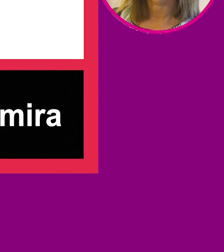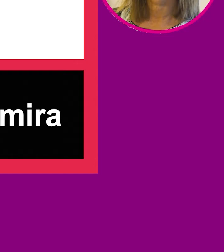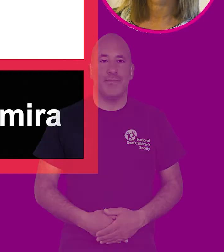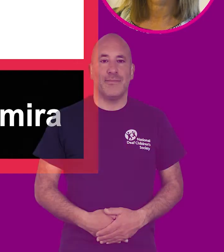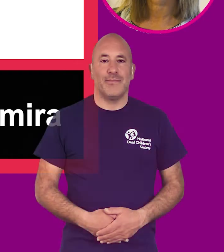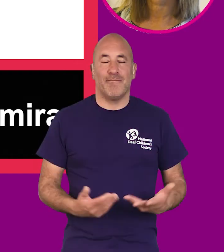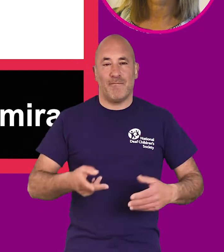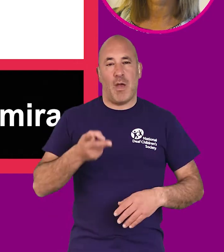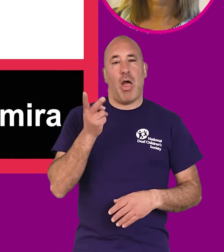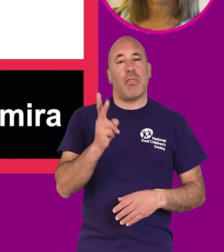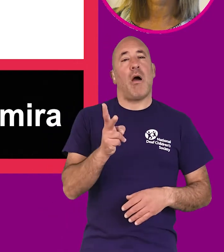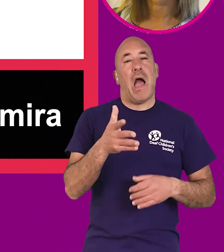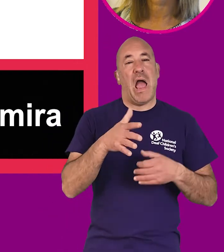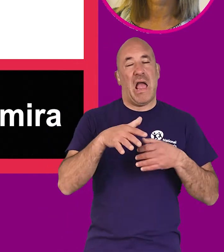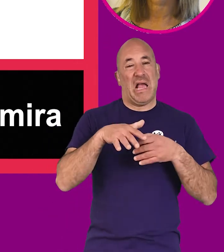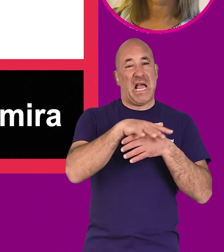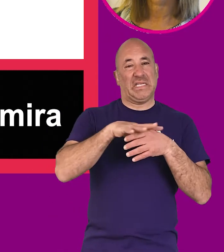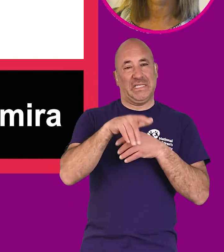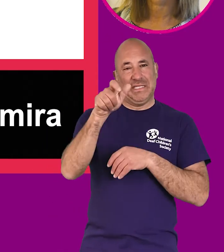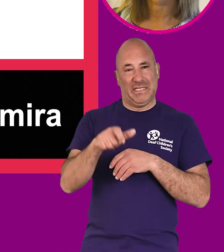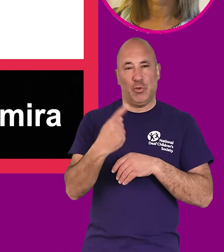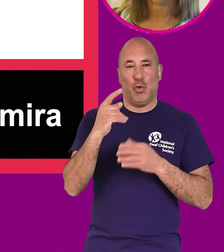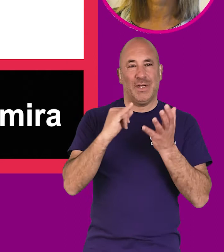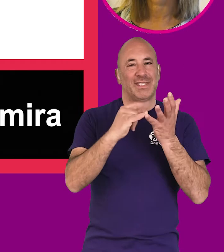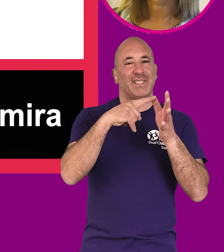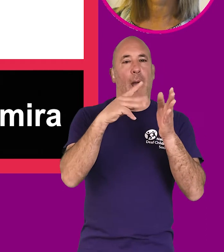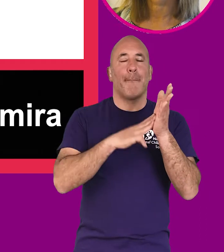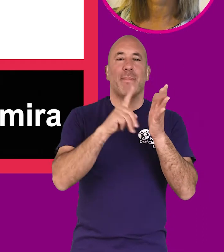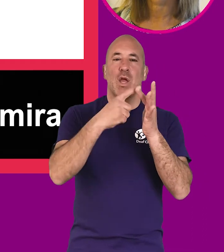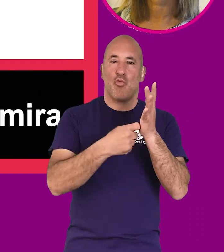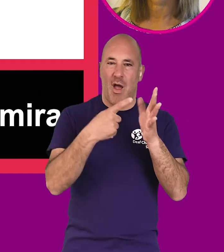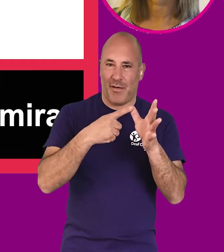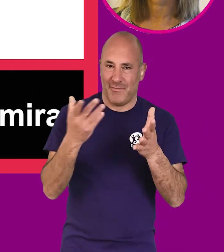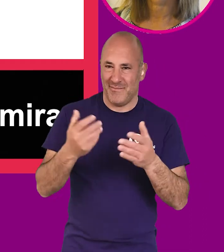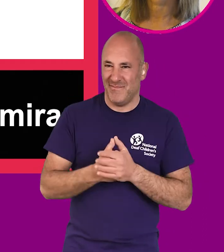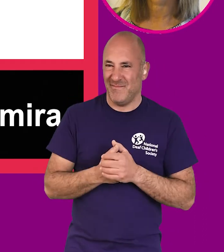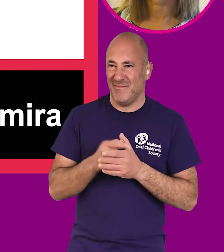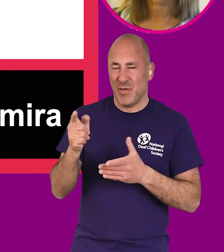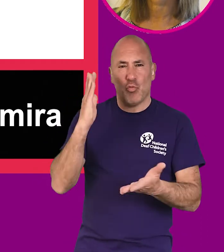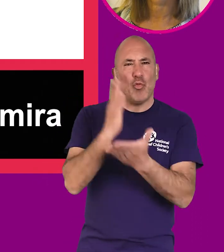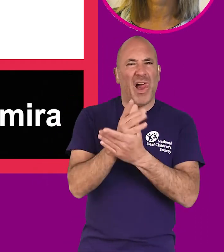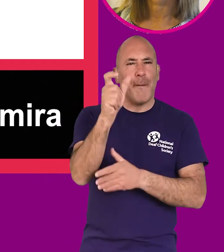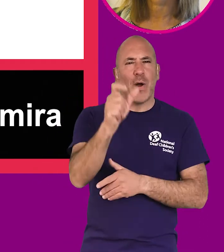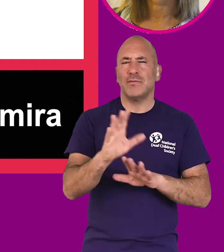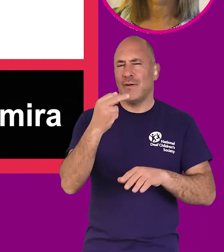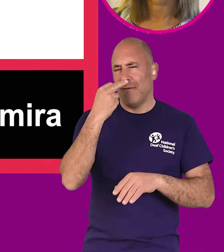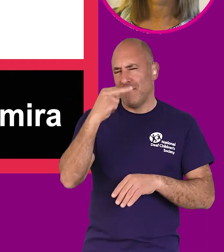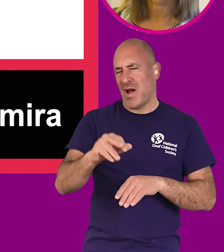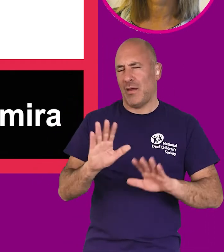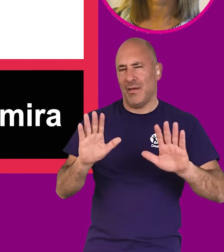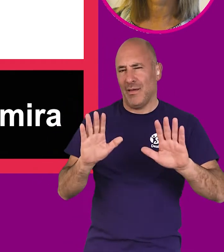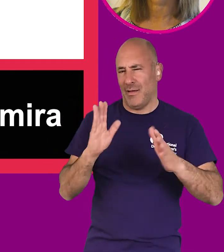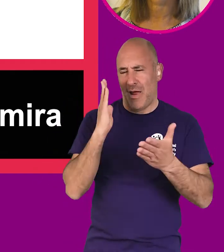So we have another case study. We have Samira this time. And this is a